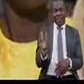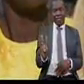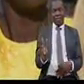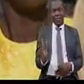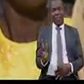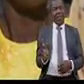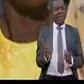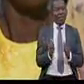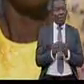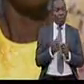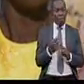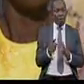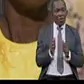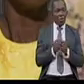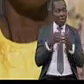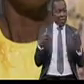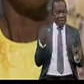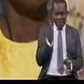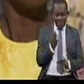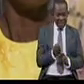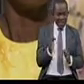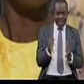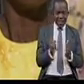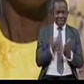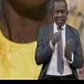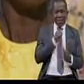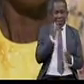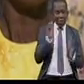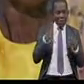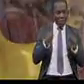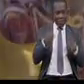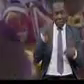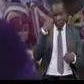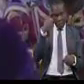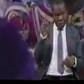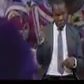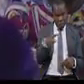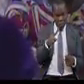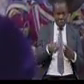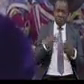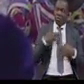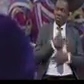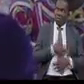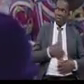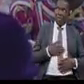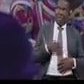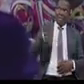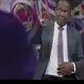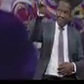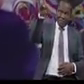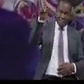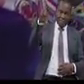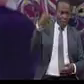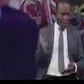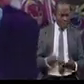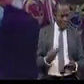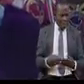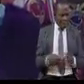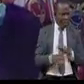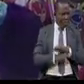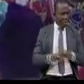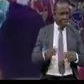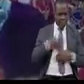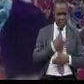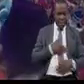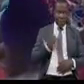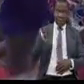it's impossible to please him. Money does not please him. Self